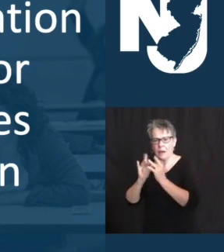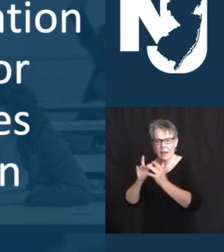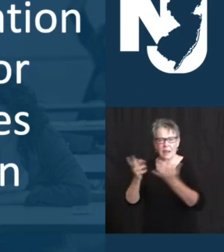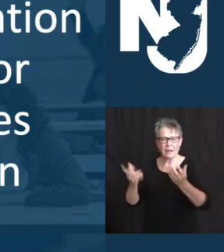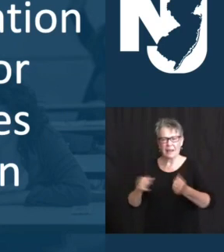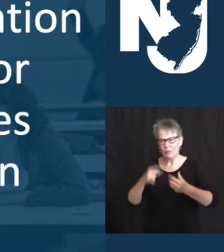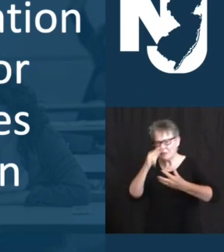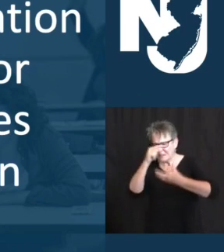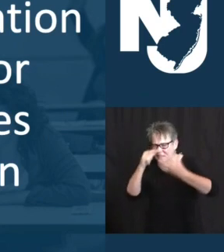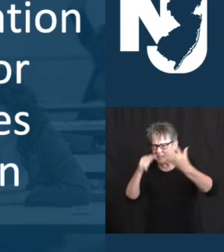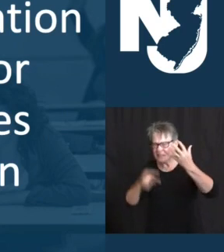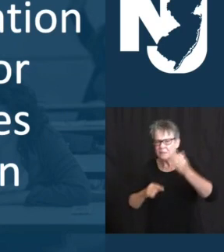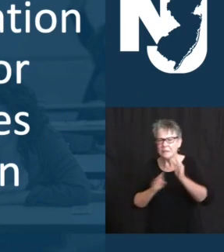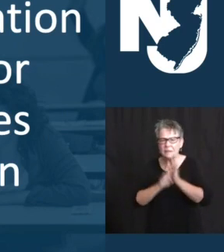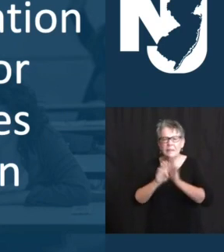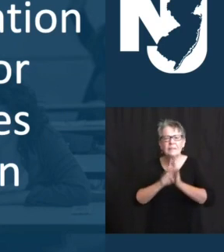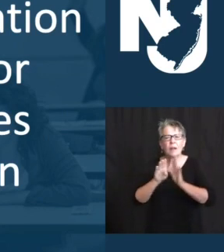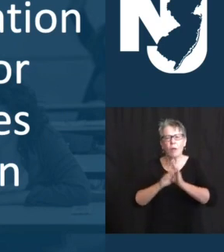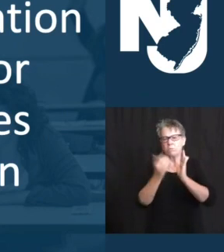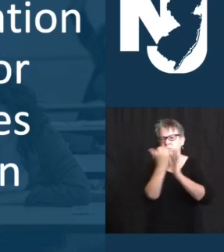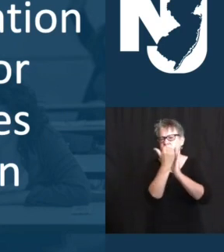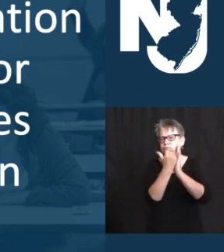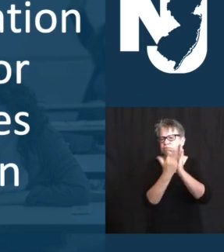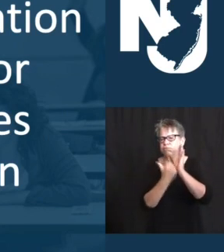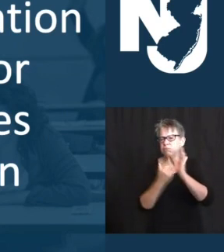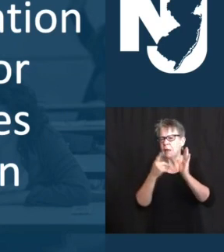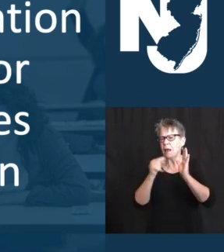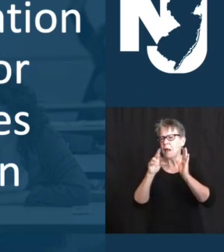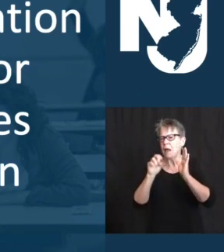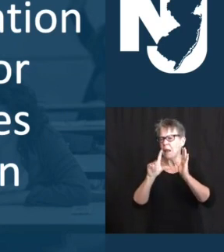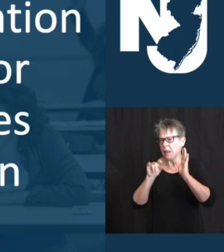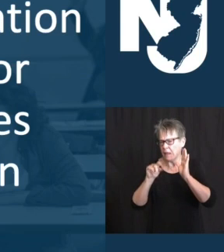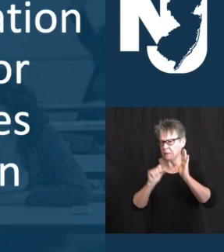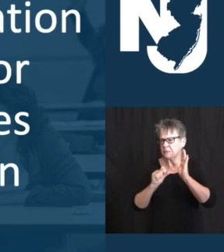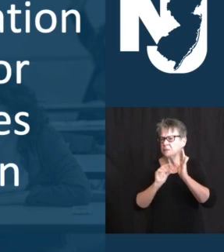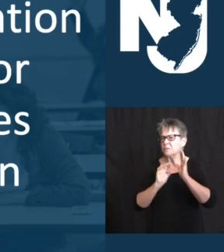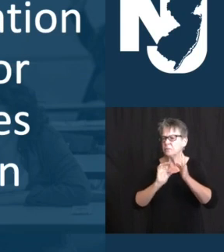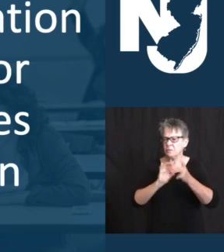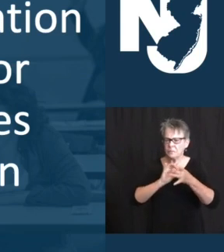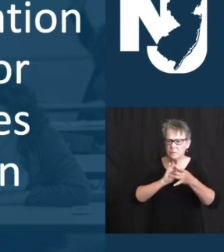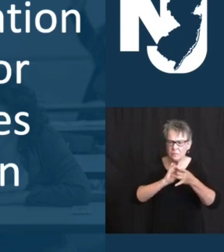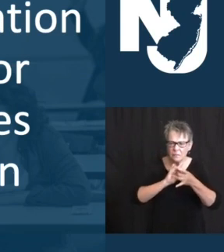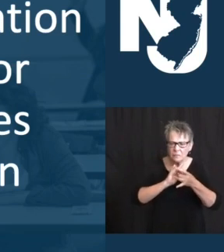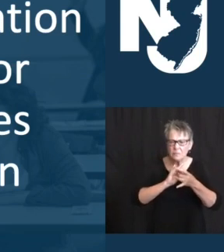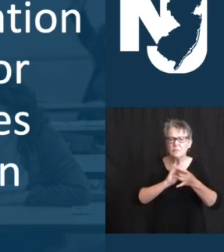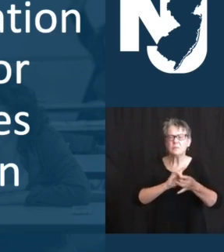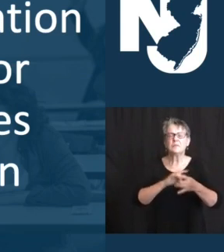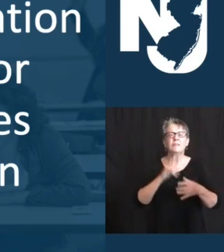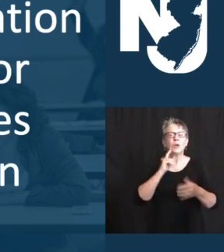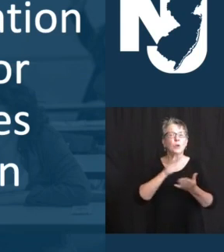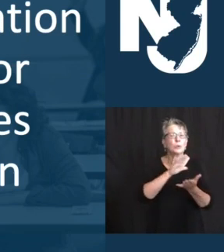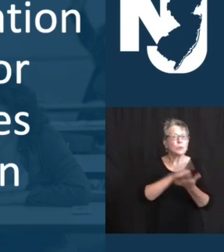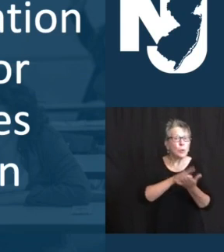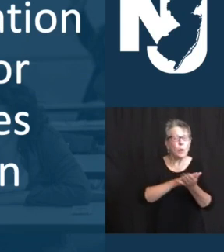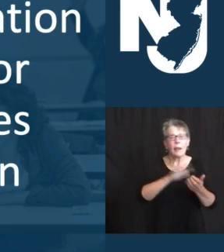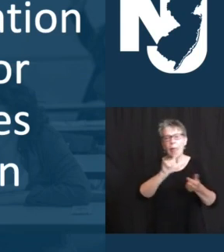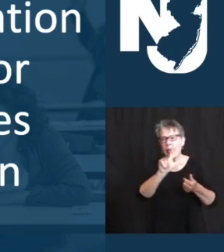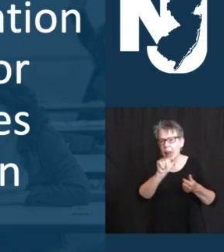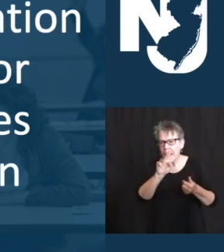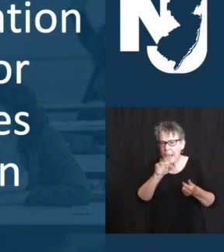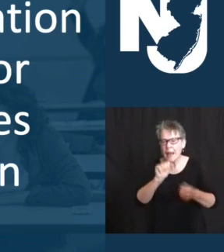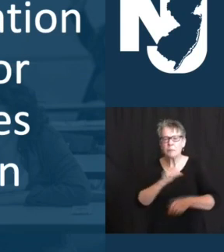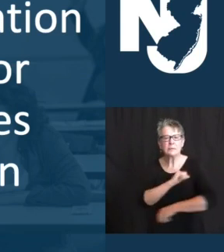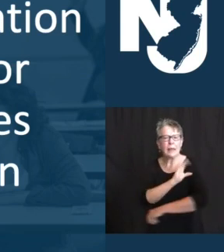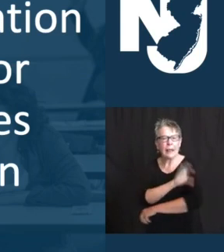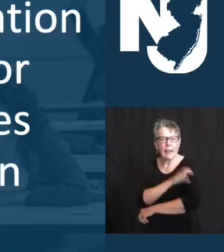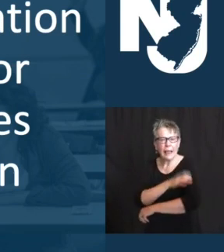student services, transportation, dining, study abroad, and athletics. I'll leave it to Zakiya